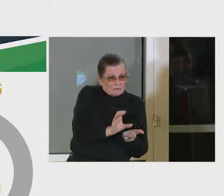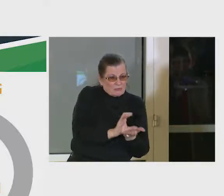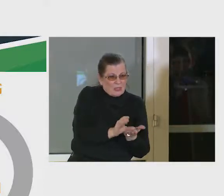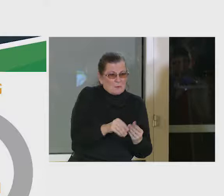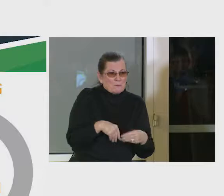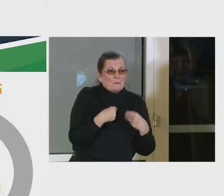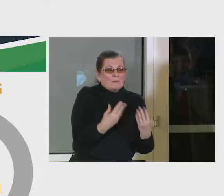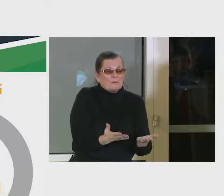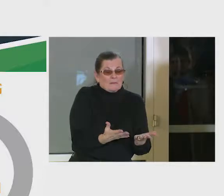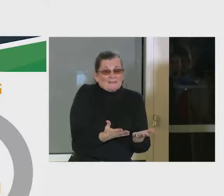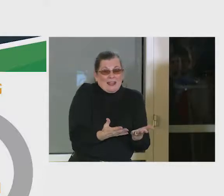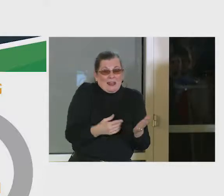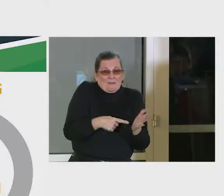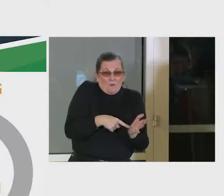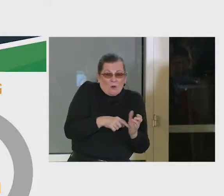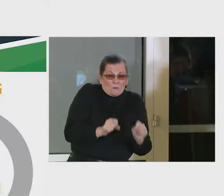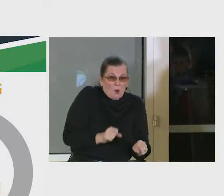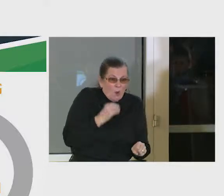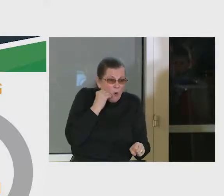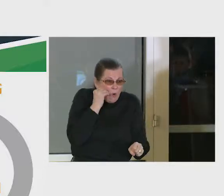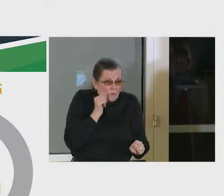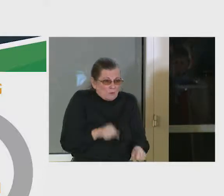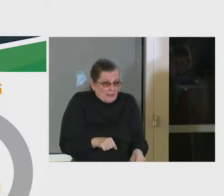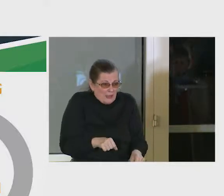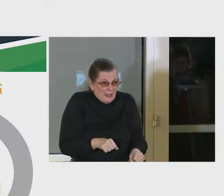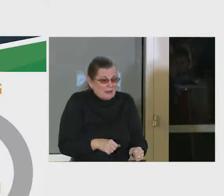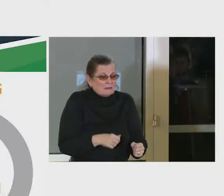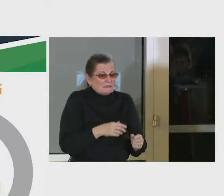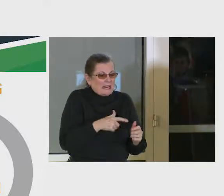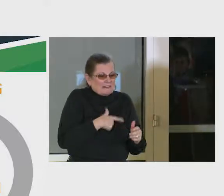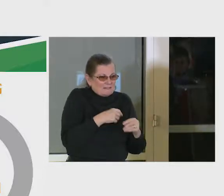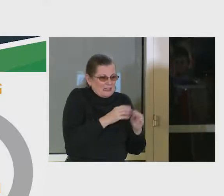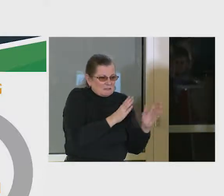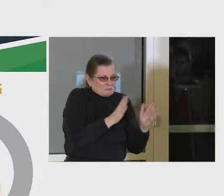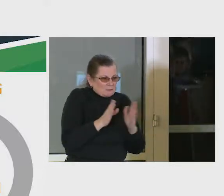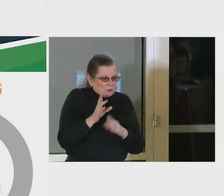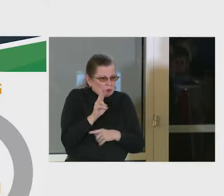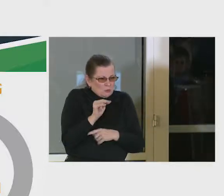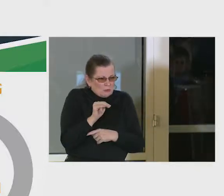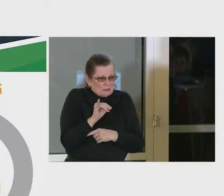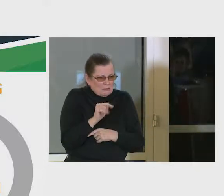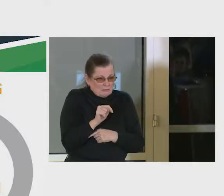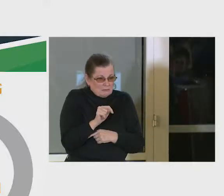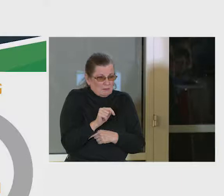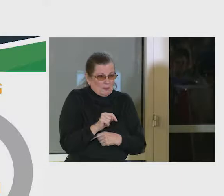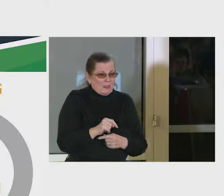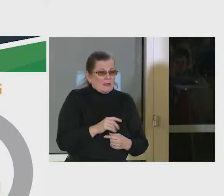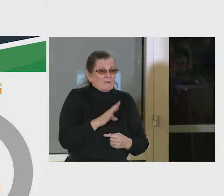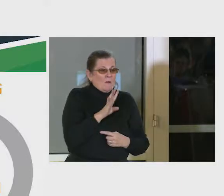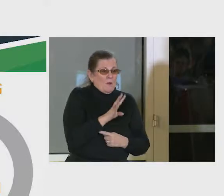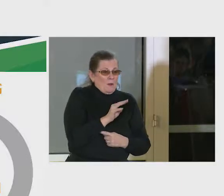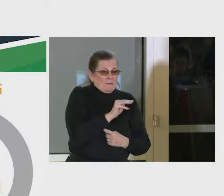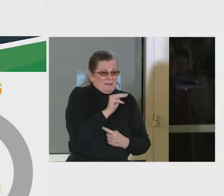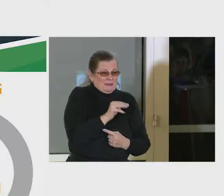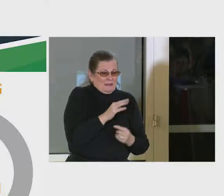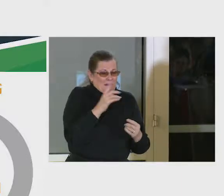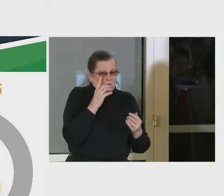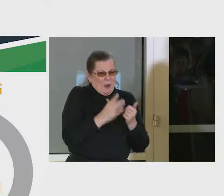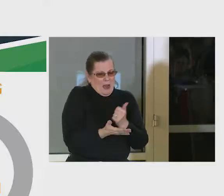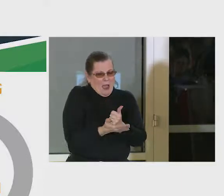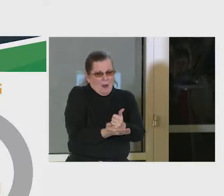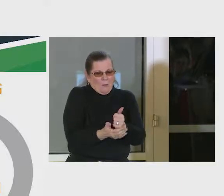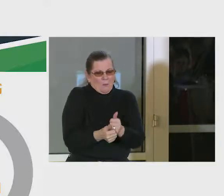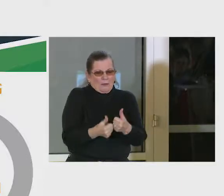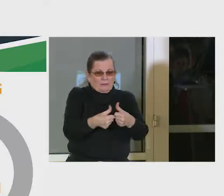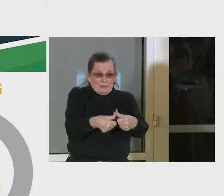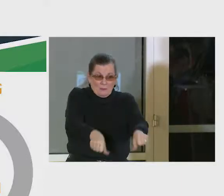housing units across the district. $24 million to help families afford down payments for their first home, and $10 million